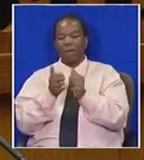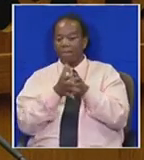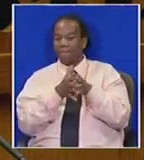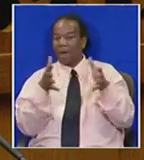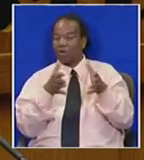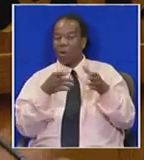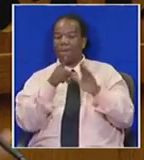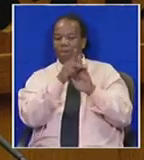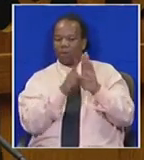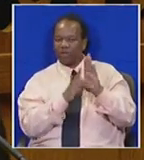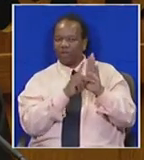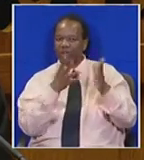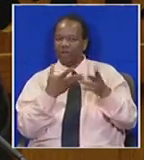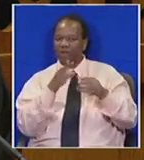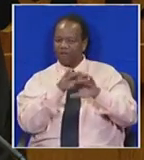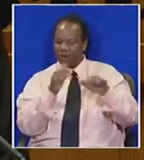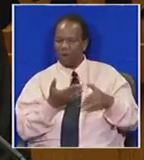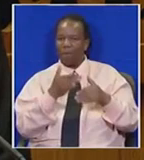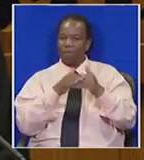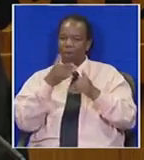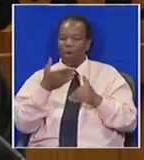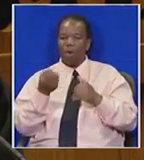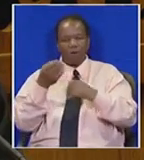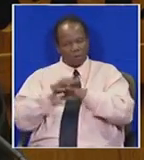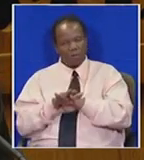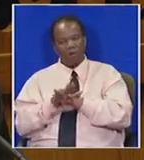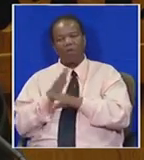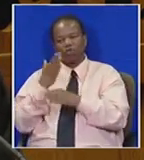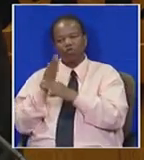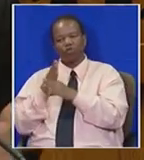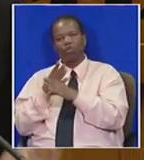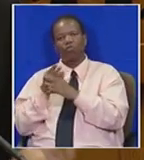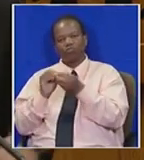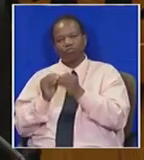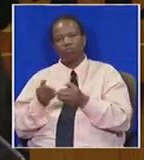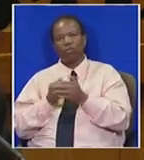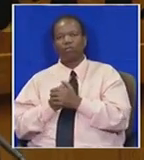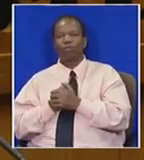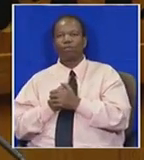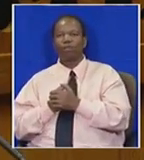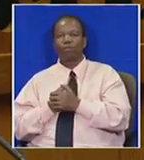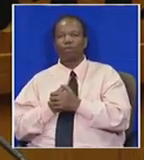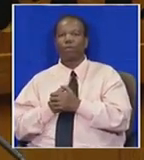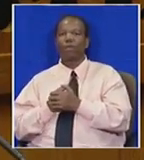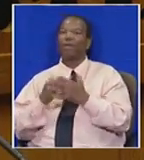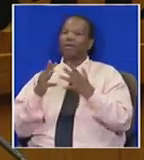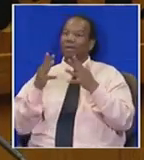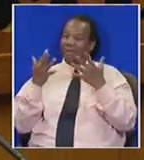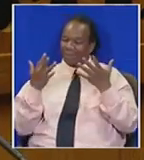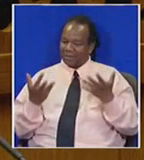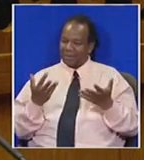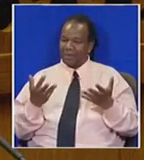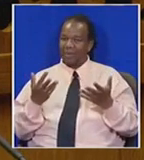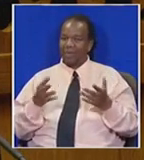promote faster, more inclusive growth and give priority to job creation. And we'll implement sector plans that